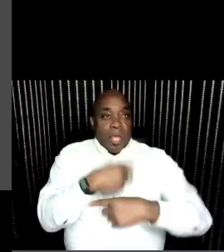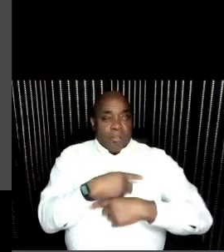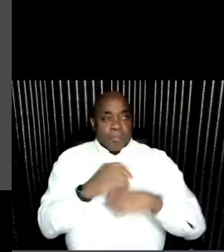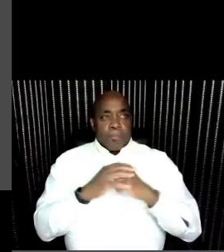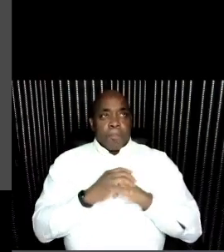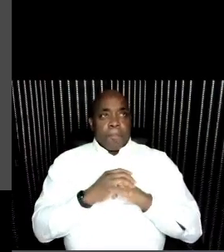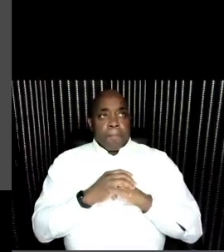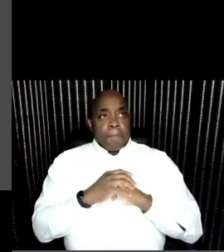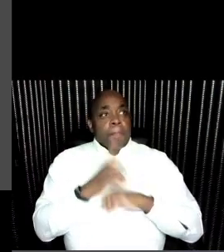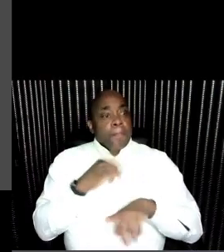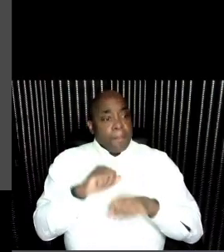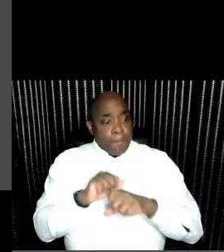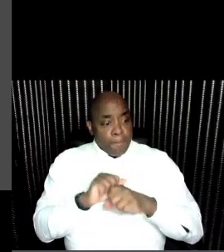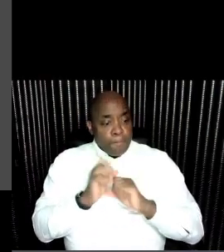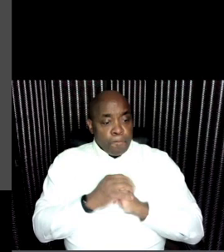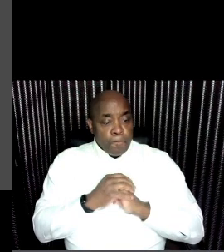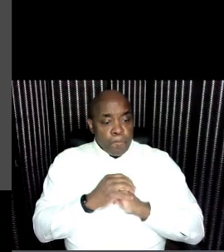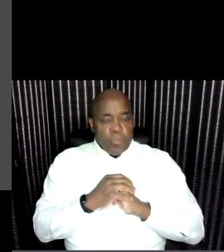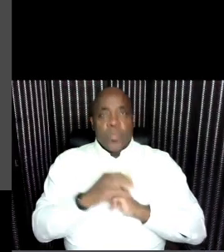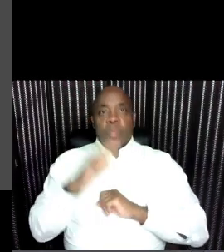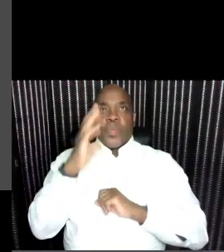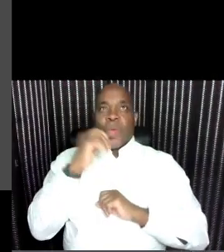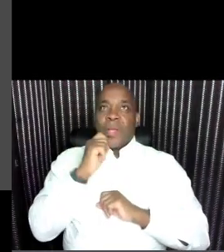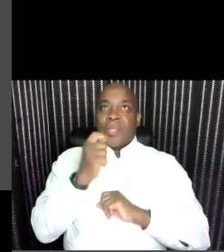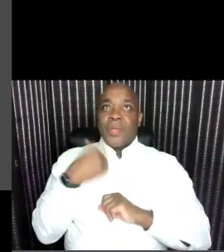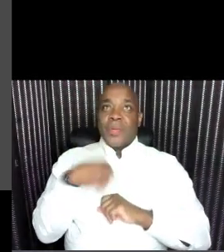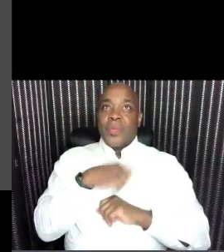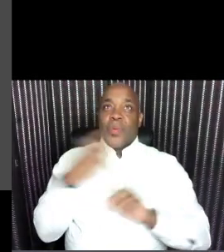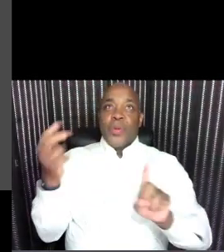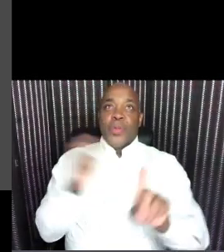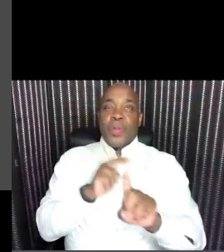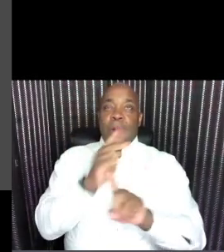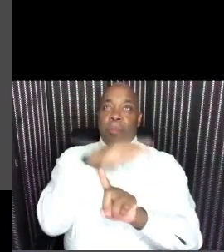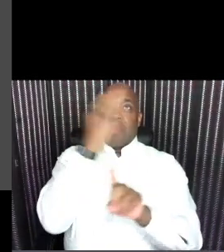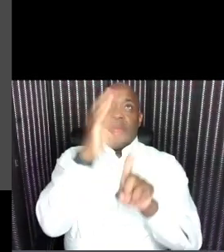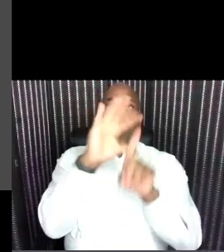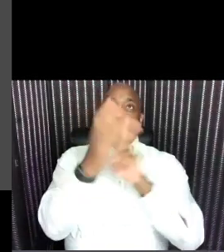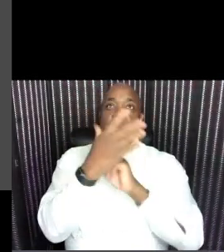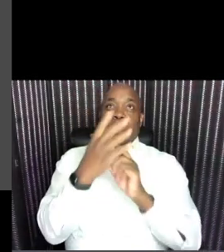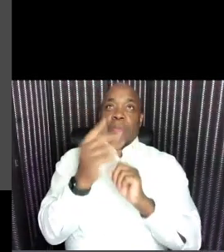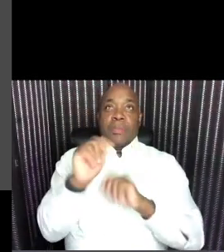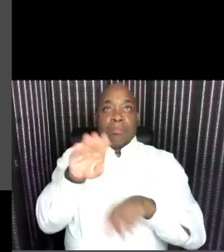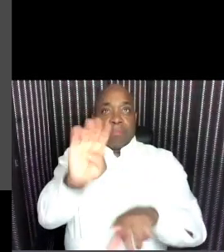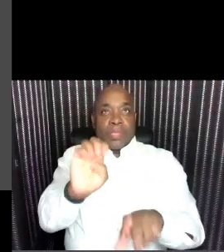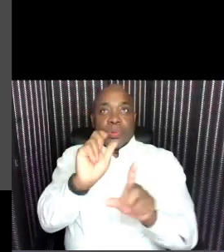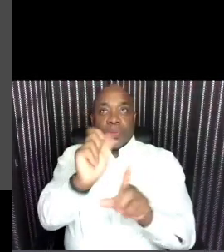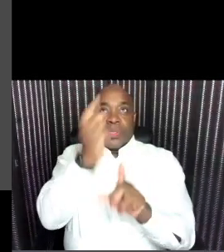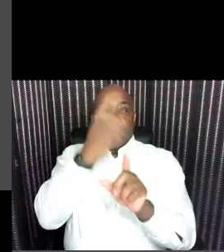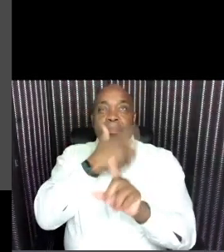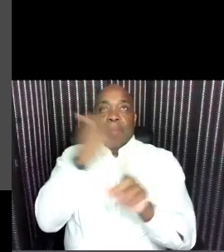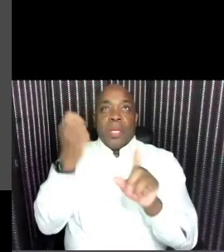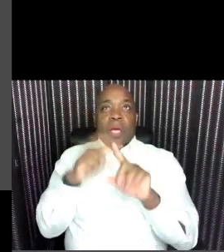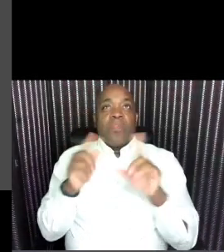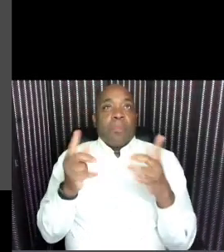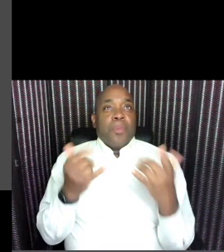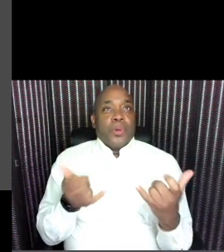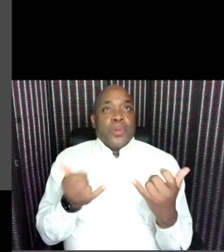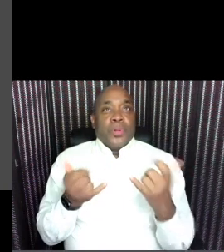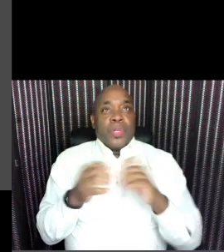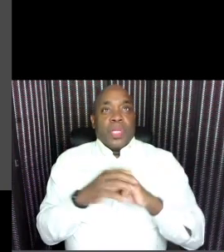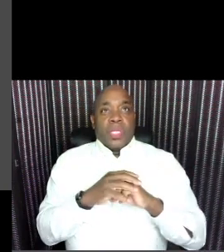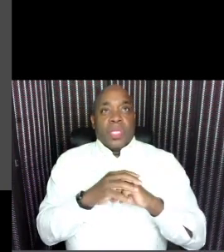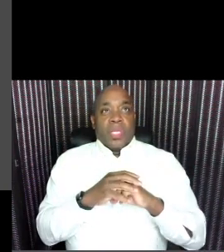Nelson says, why don't we look to Black cultural spaces to understand better the experience of modernity, to understand it in a different way,